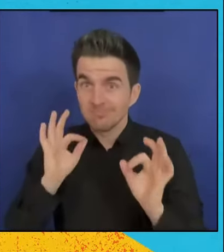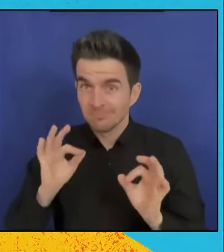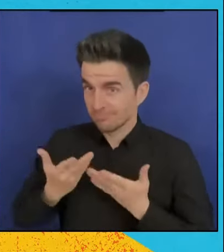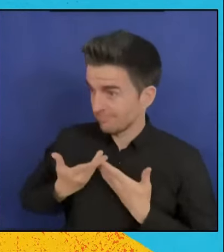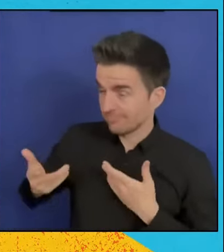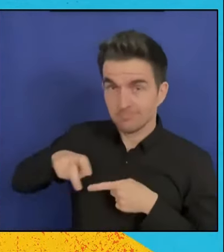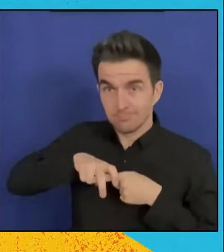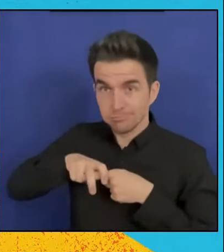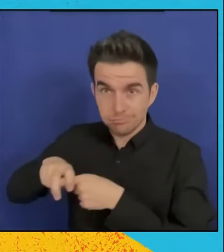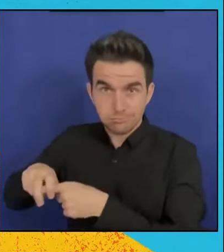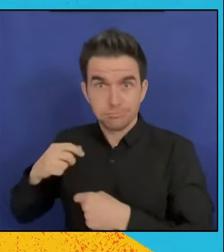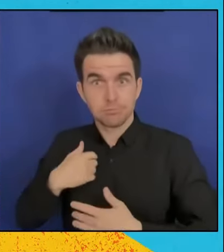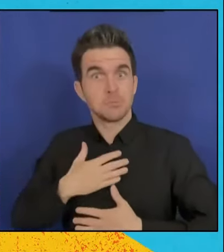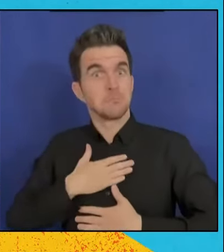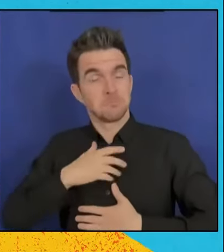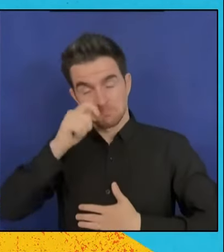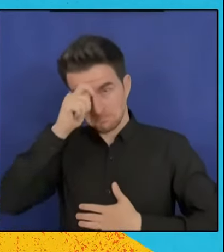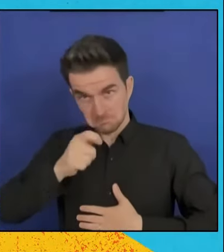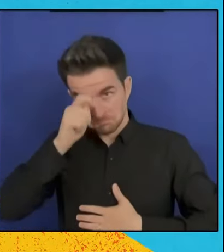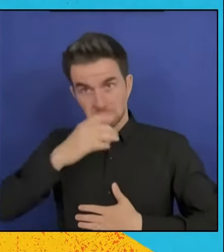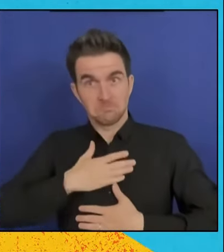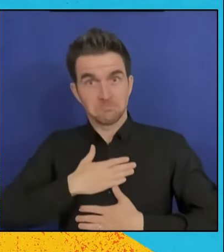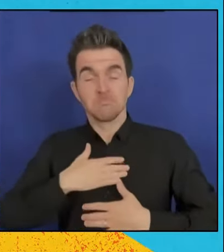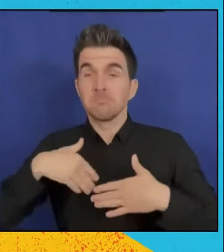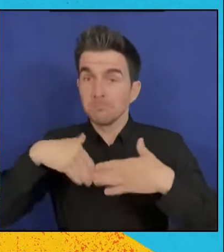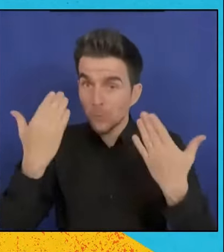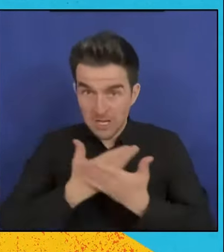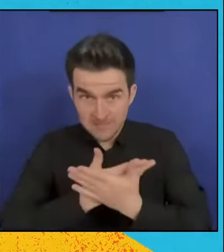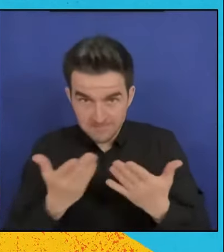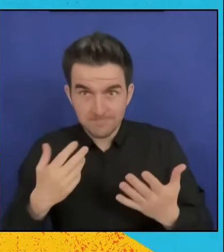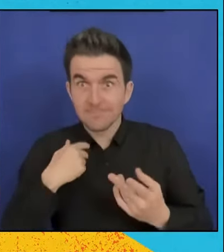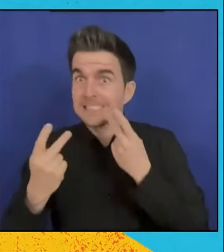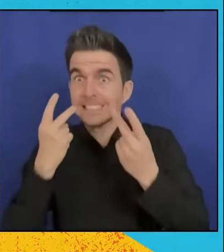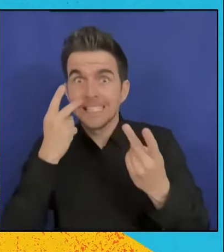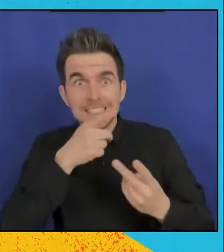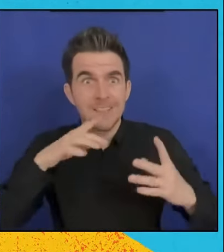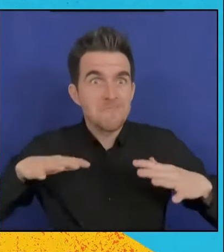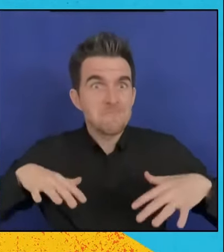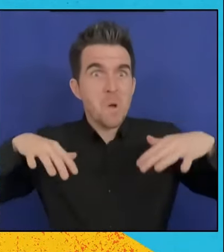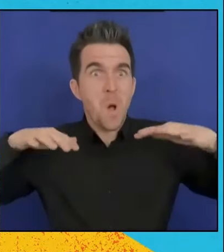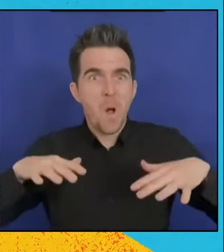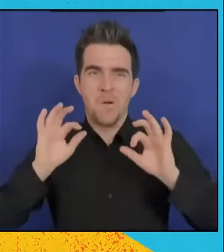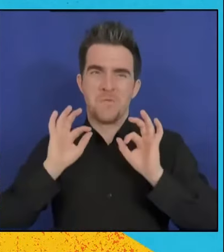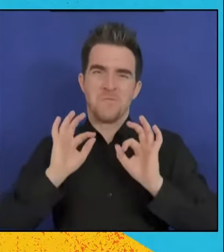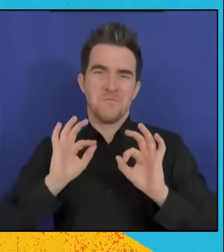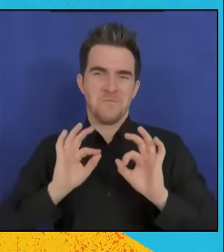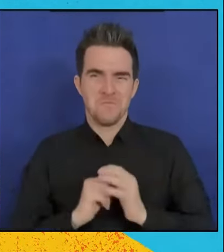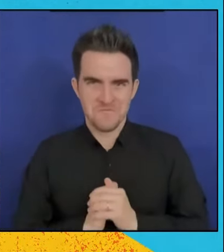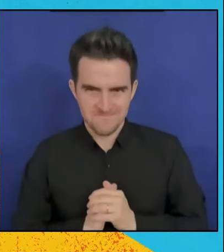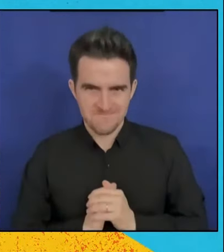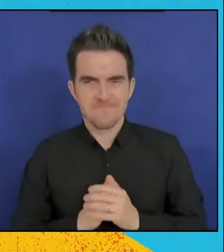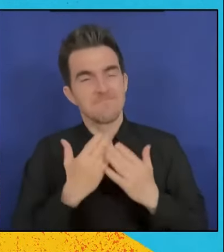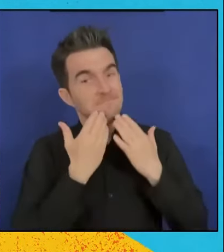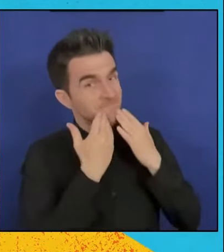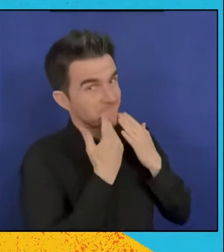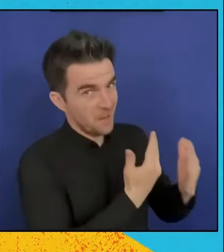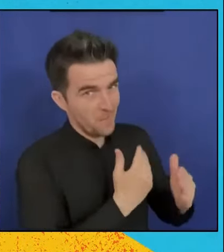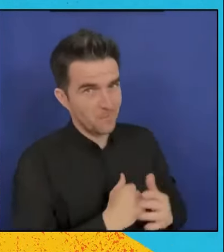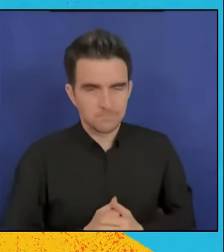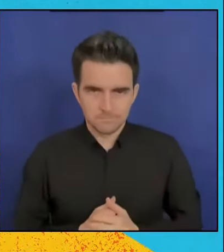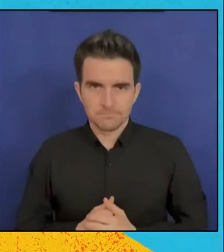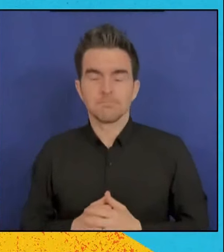quickly, my own journey of understanding, first of all, of how you move from youth to where I am today is obviously one of leaving